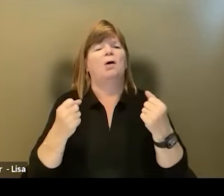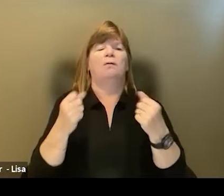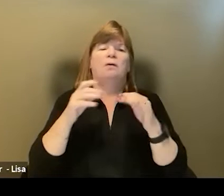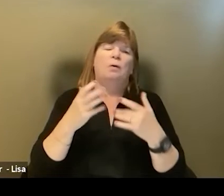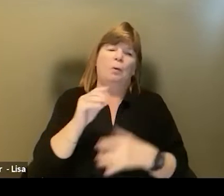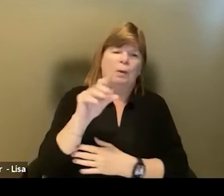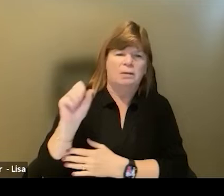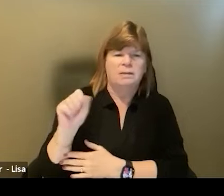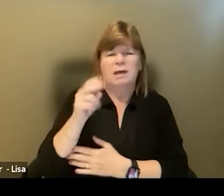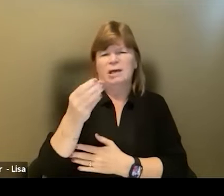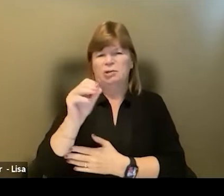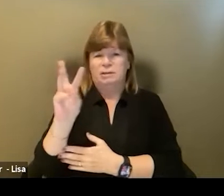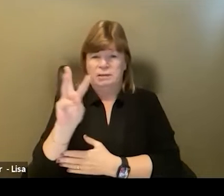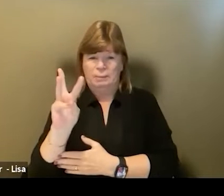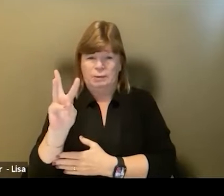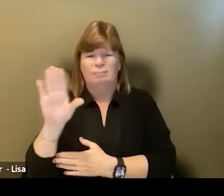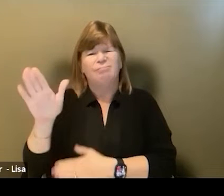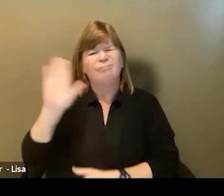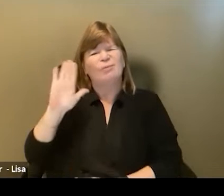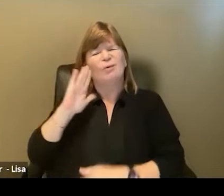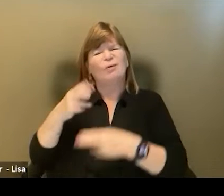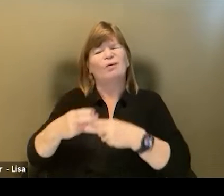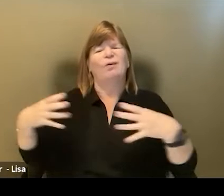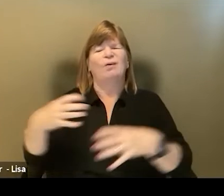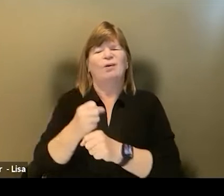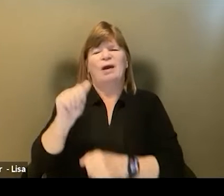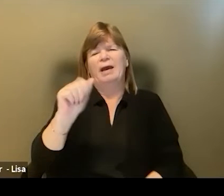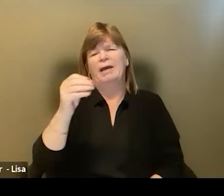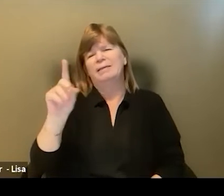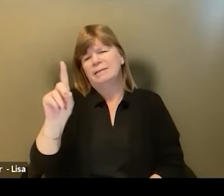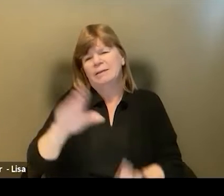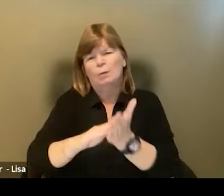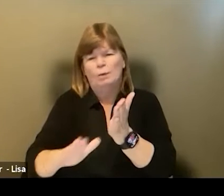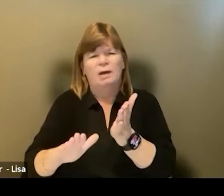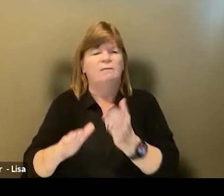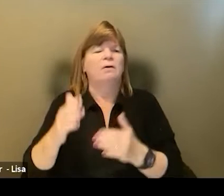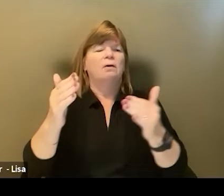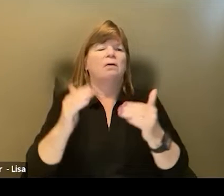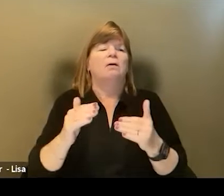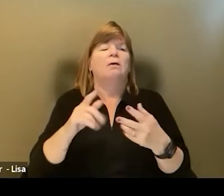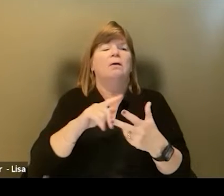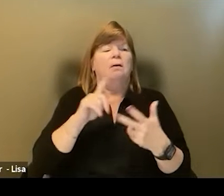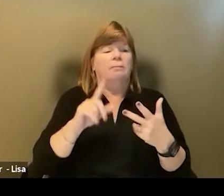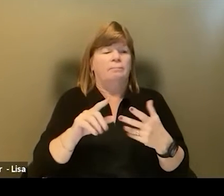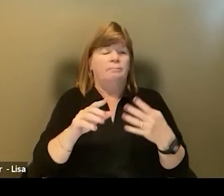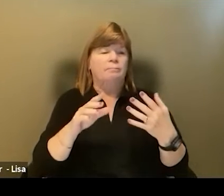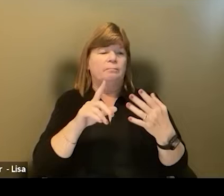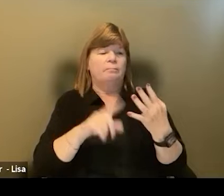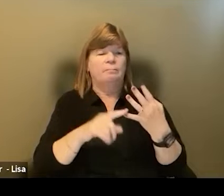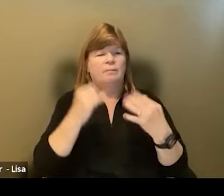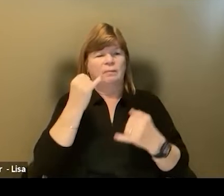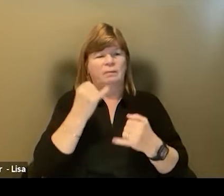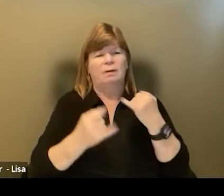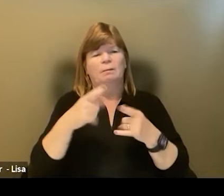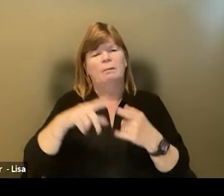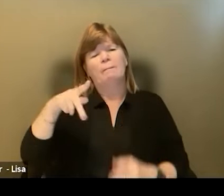as H&W, which was formerly known as the A&D waiver, and Health and Wellness will serve those who are under